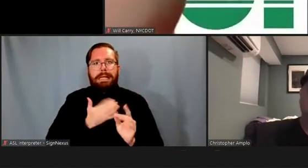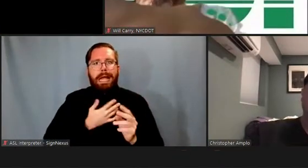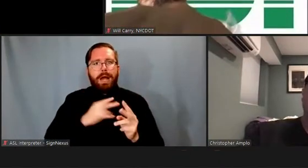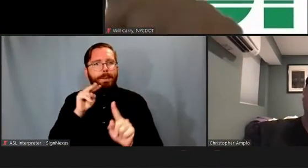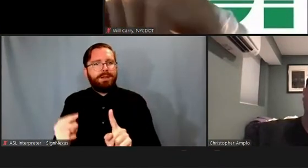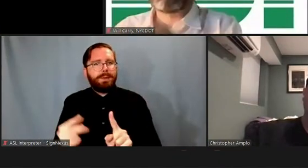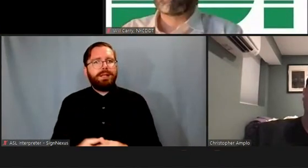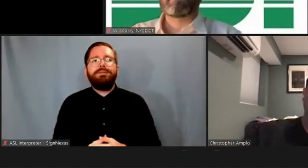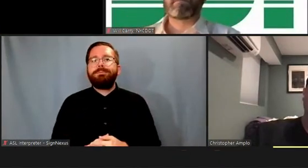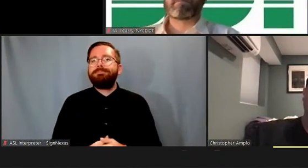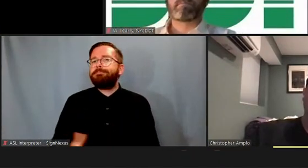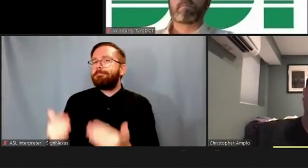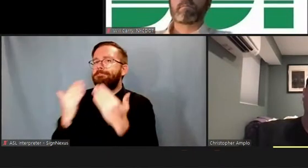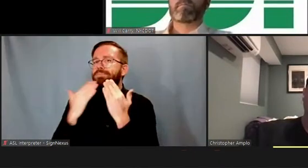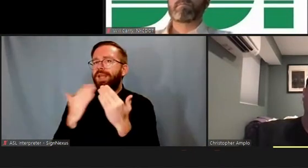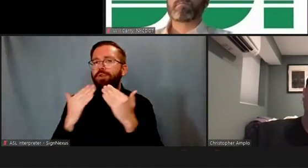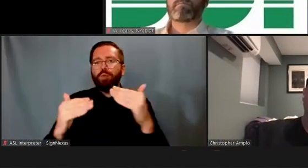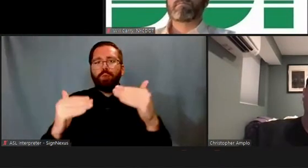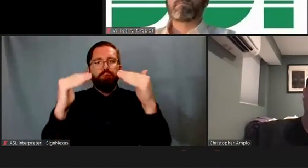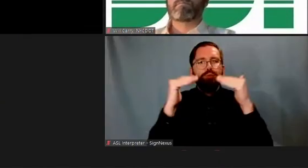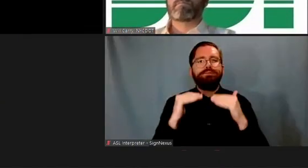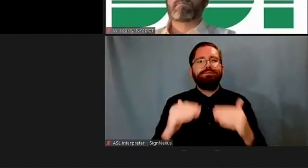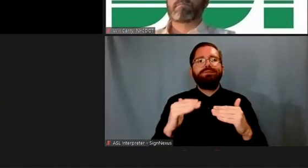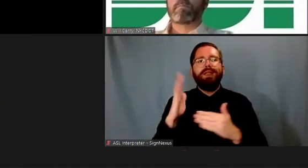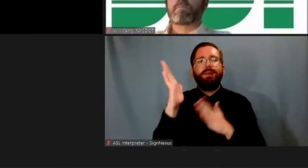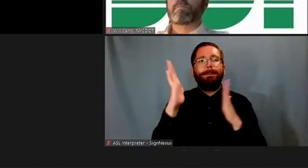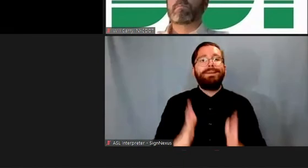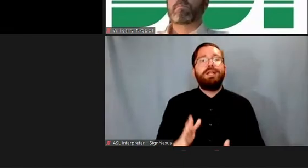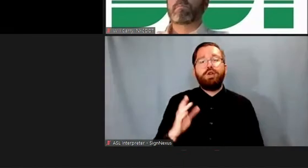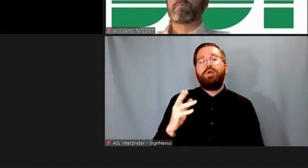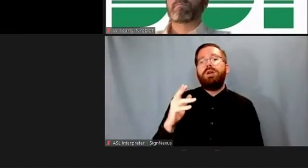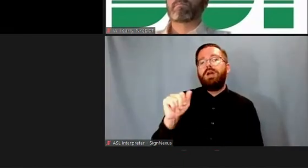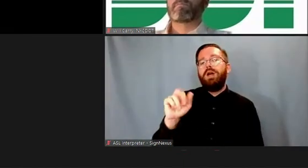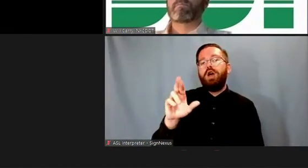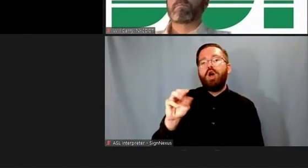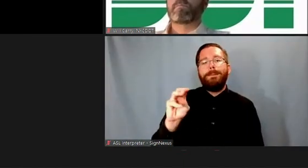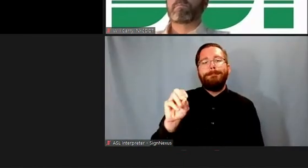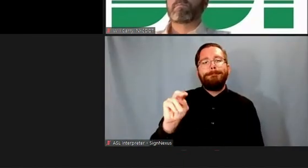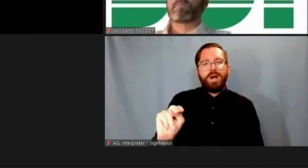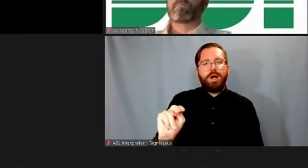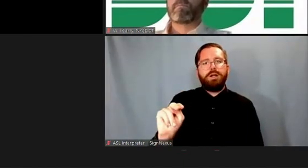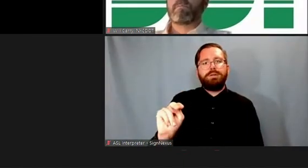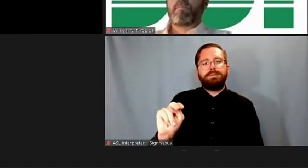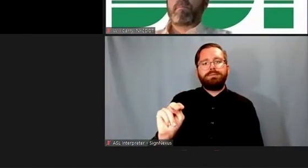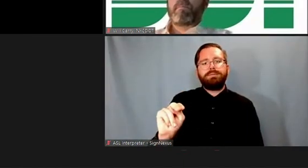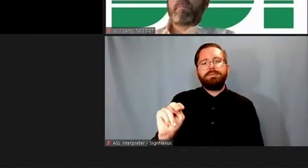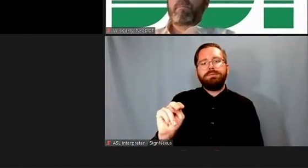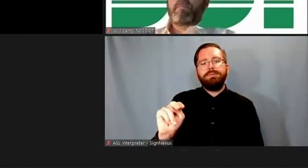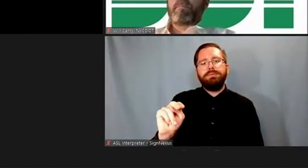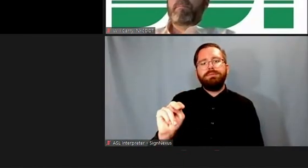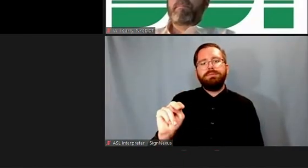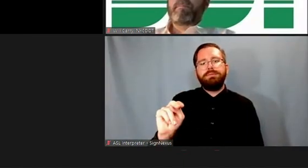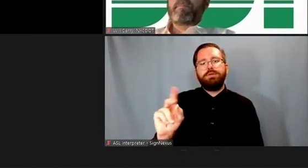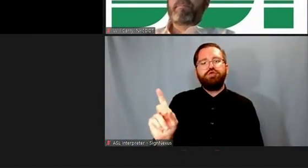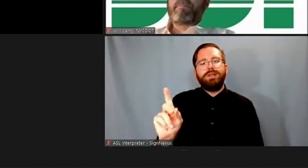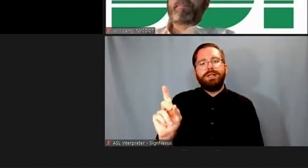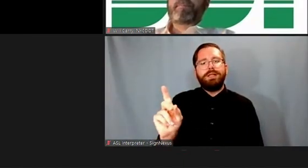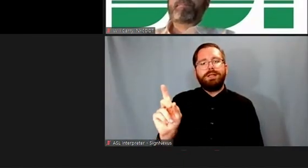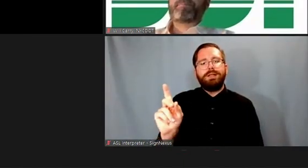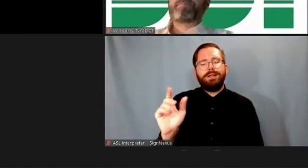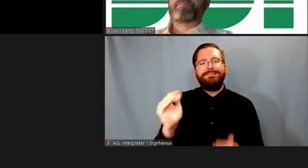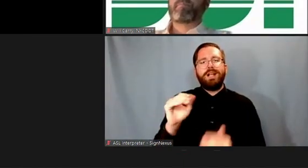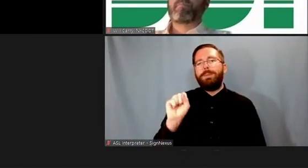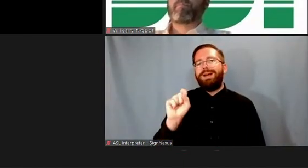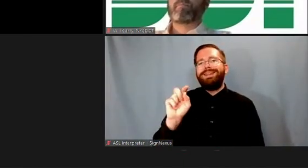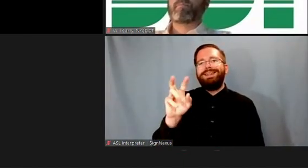thank you our next speaker is harman preet singh followed by steve neereen